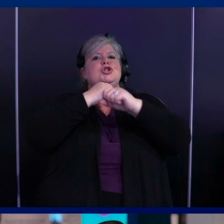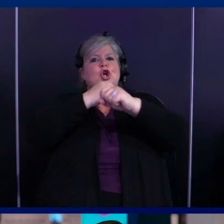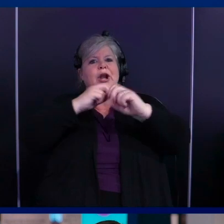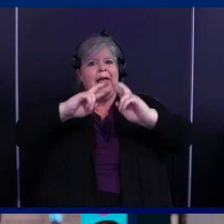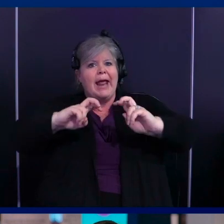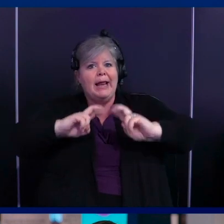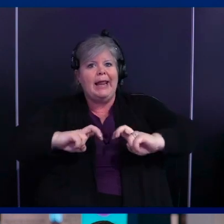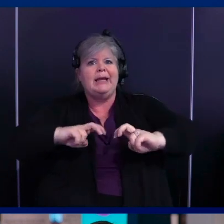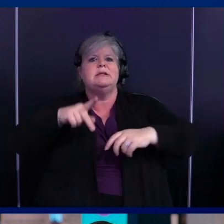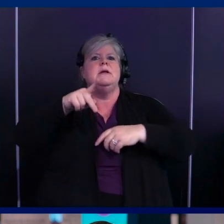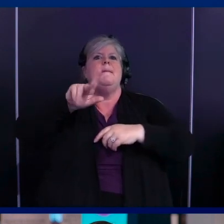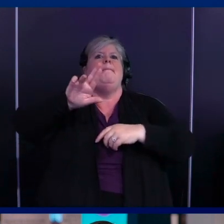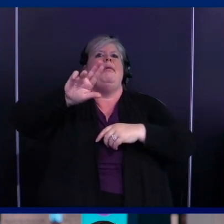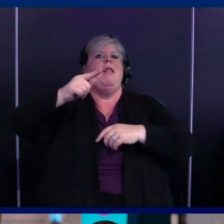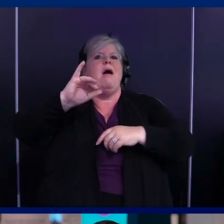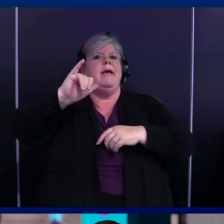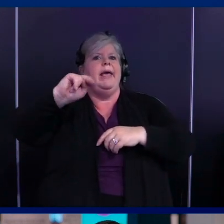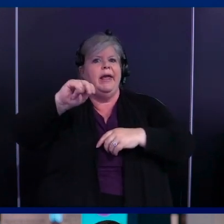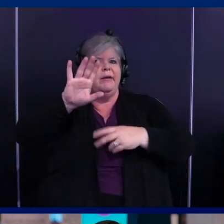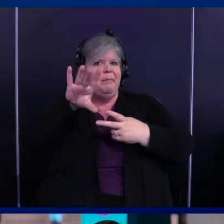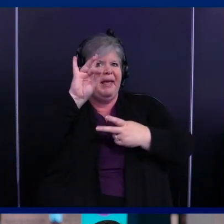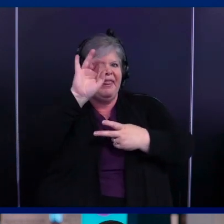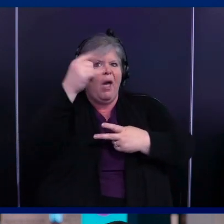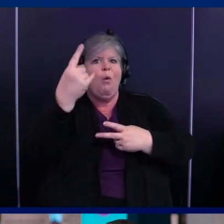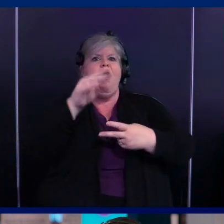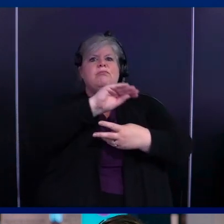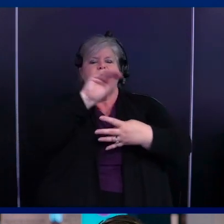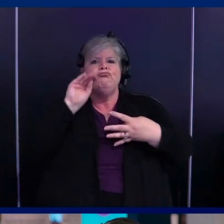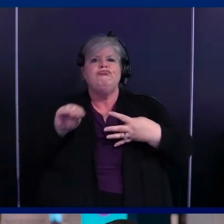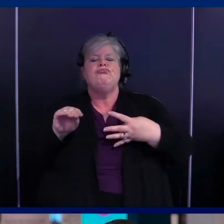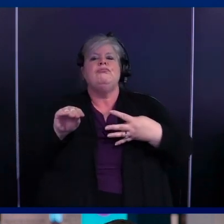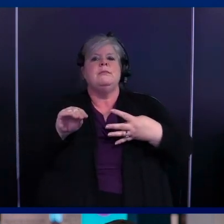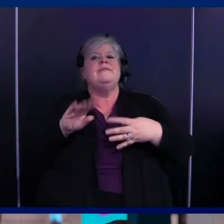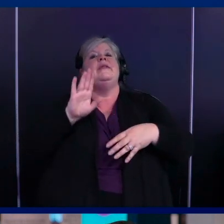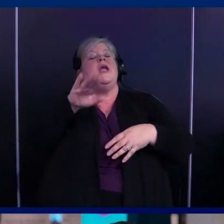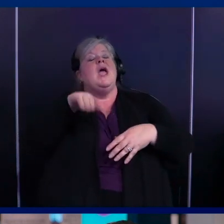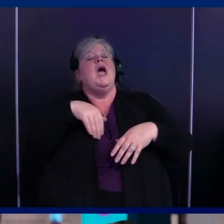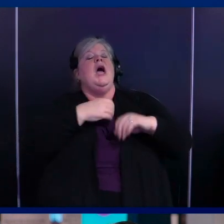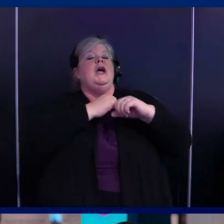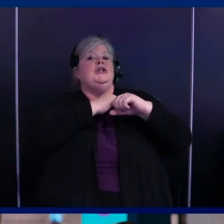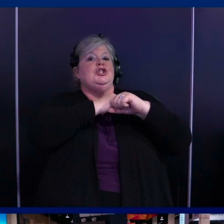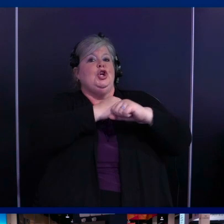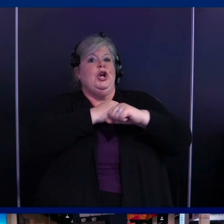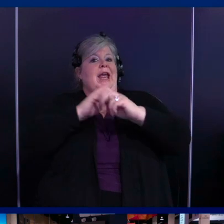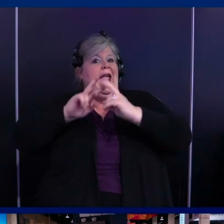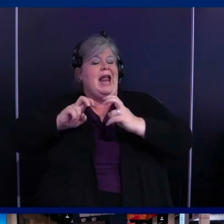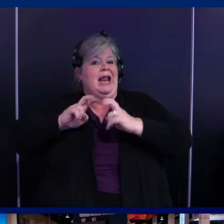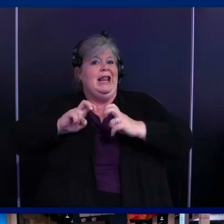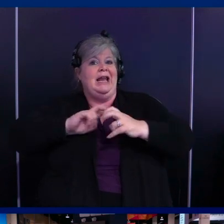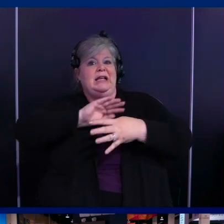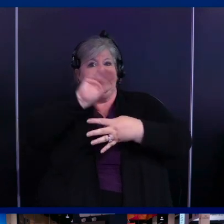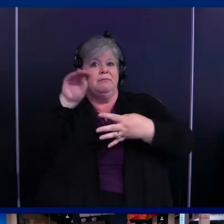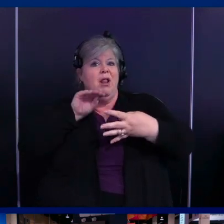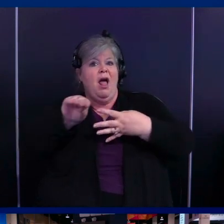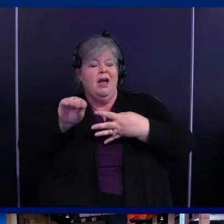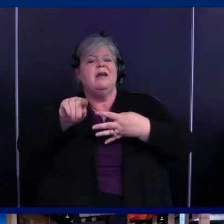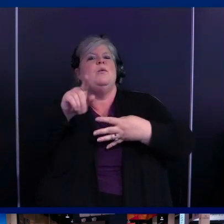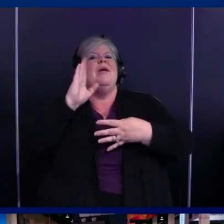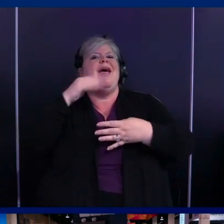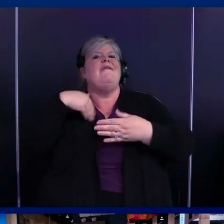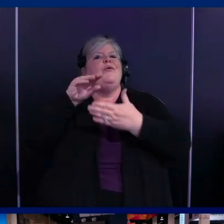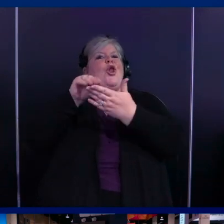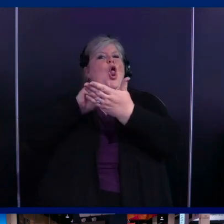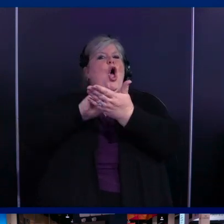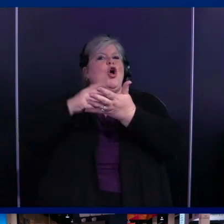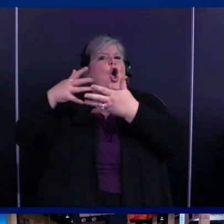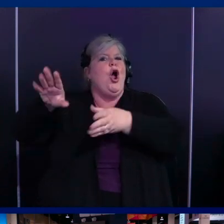here. You're able to, with the security analytics plugin, you'll have your logs that are already being fed into the